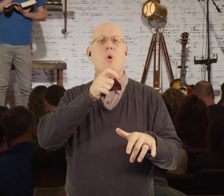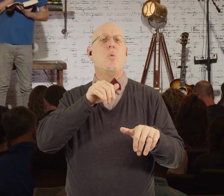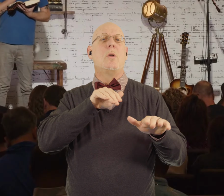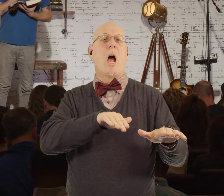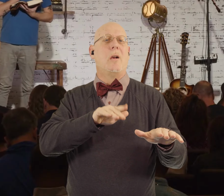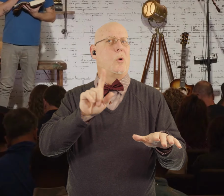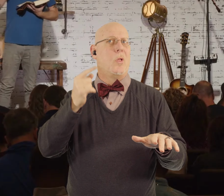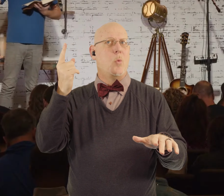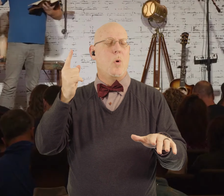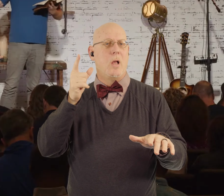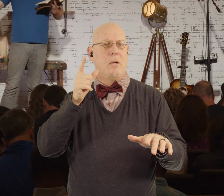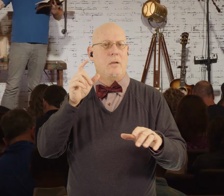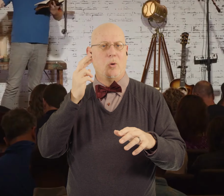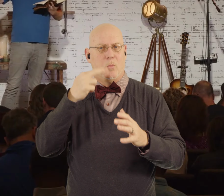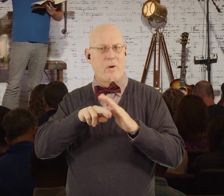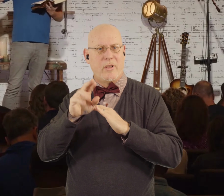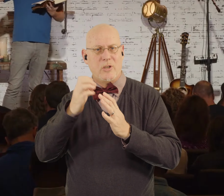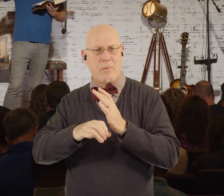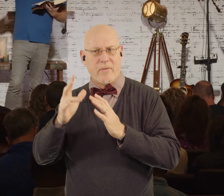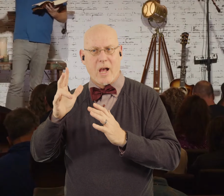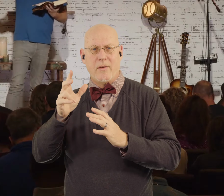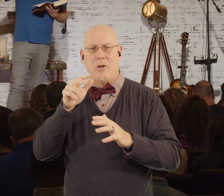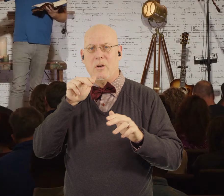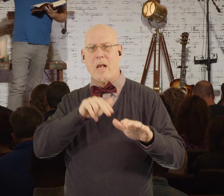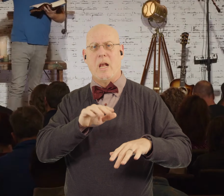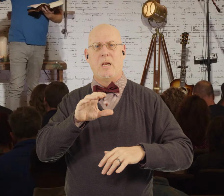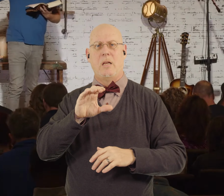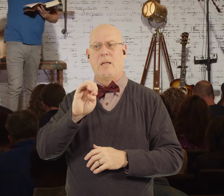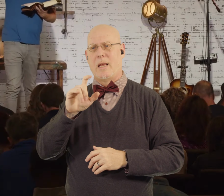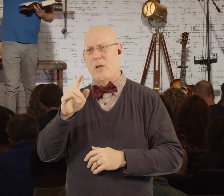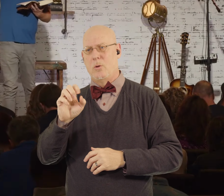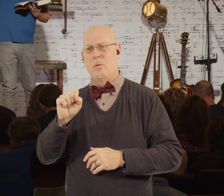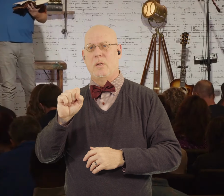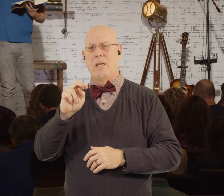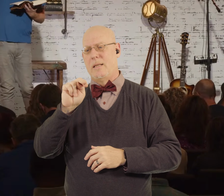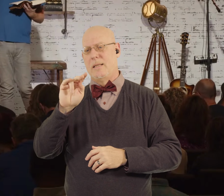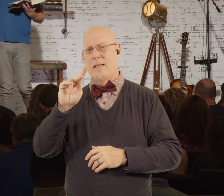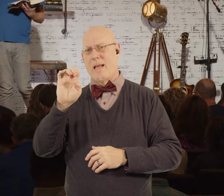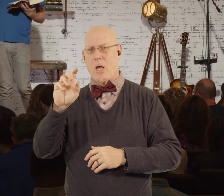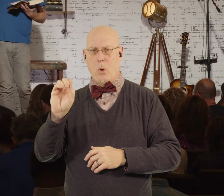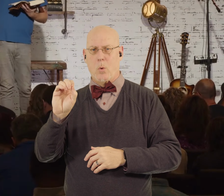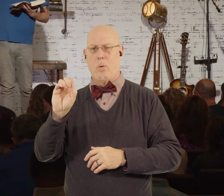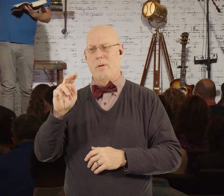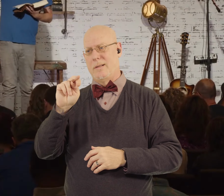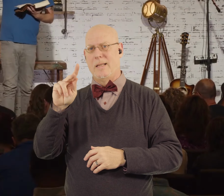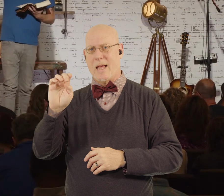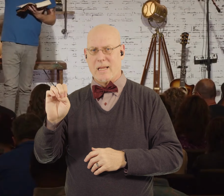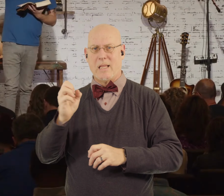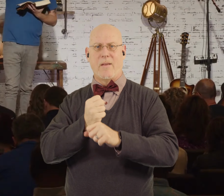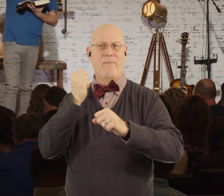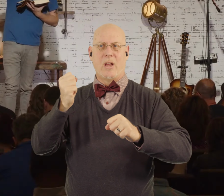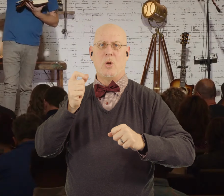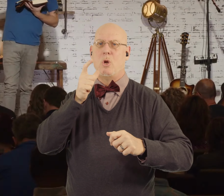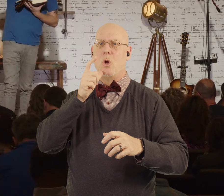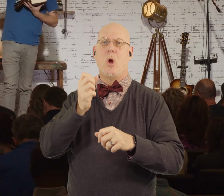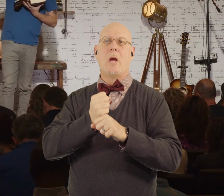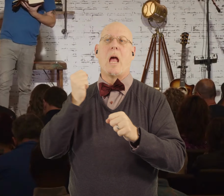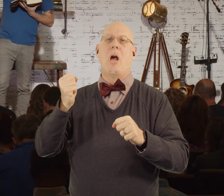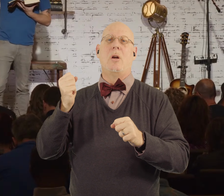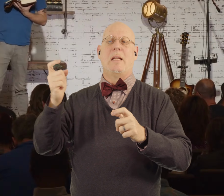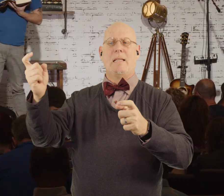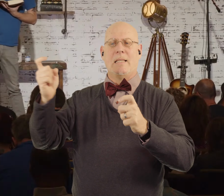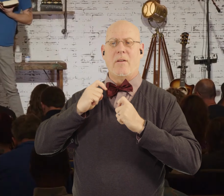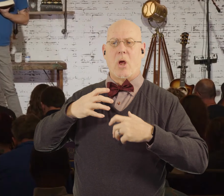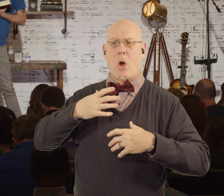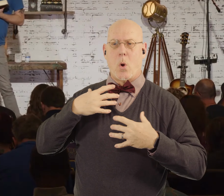one who conquers? There's only one, Revelation 5, who conquers, Nikeo. We get Nike from that, victor. The